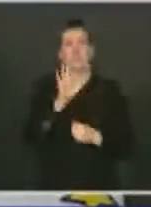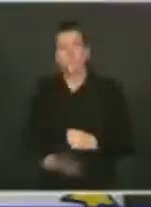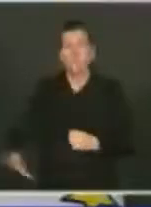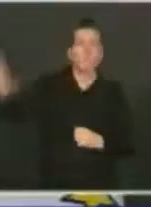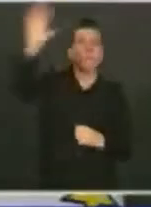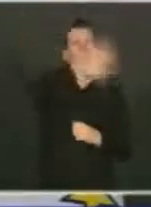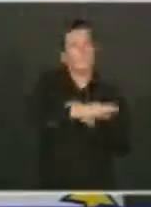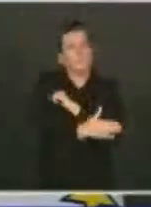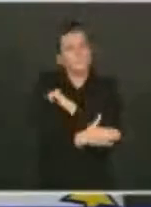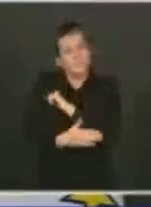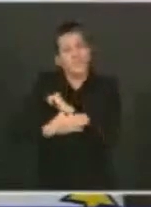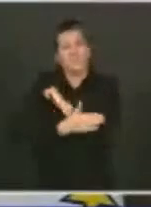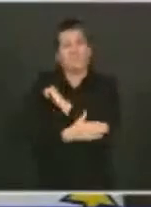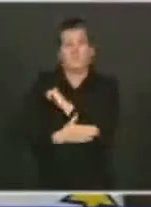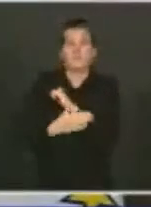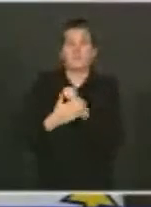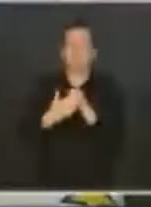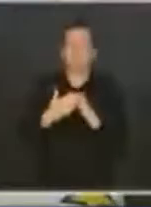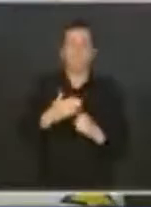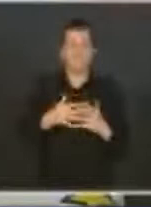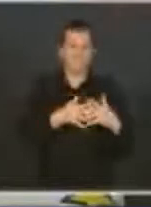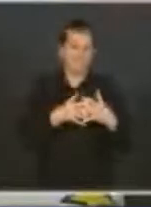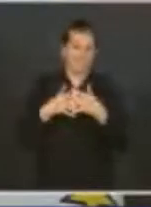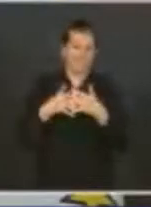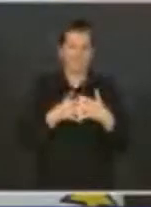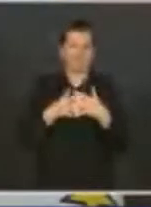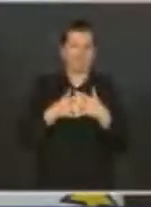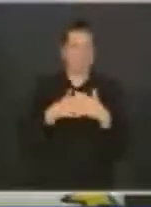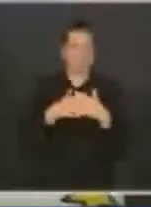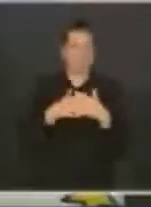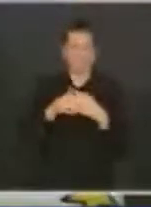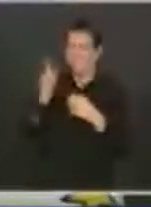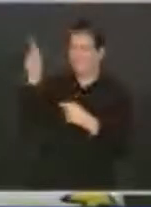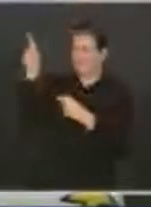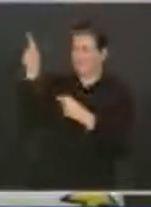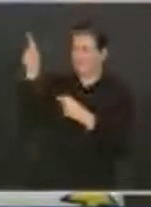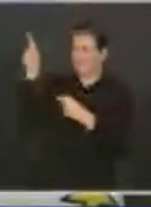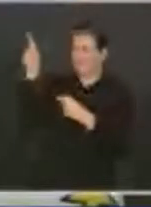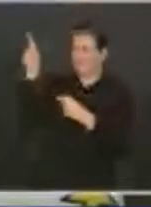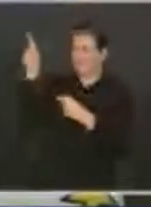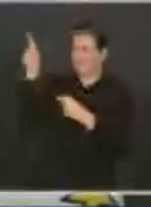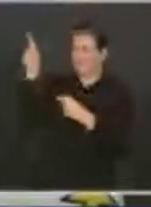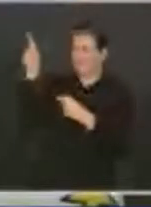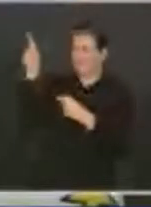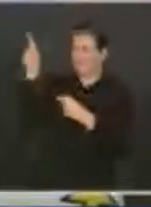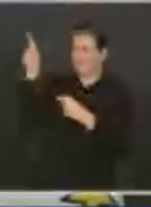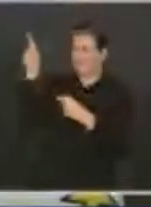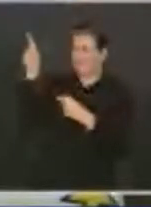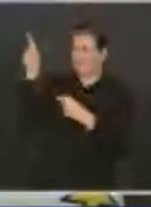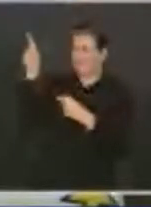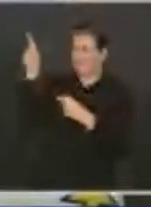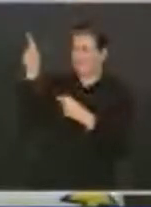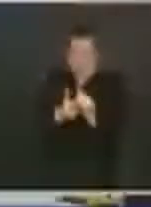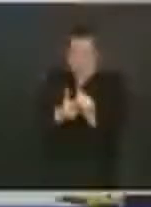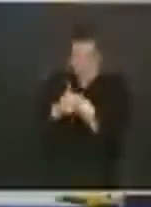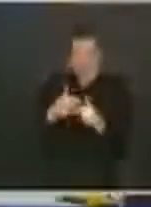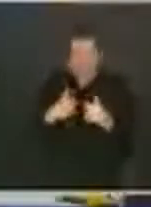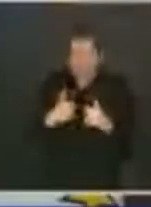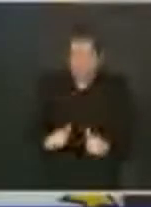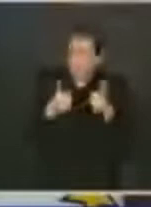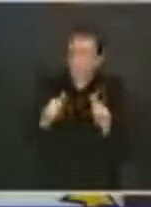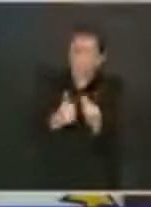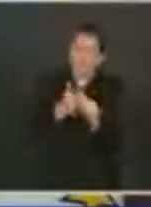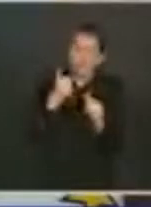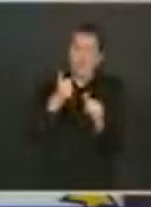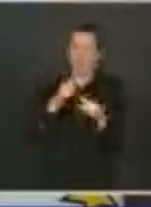I have avoided it as long as possible. I don't want to go there. I've taken a half a dozen incremental steps over the past month